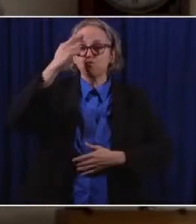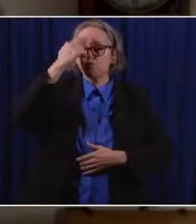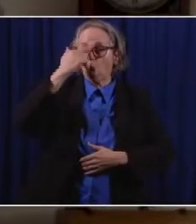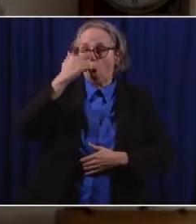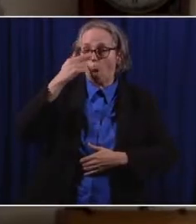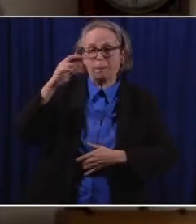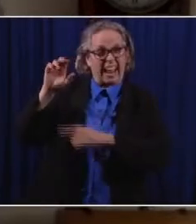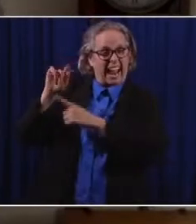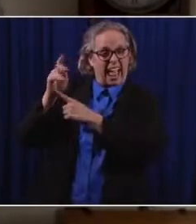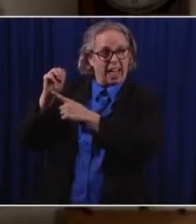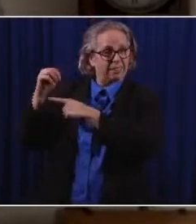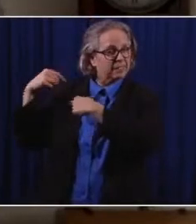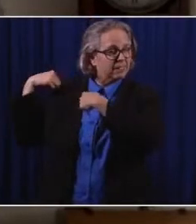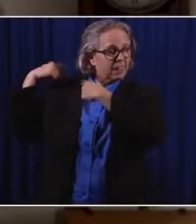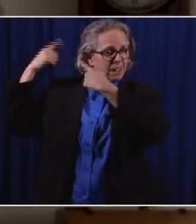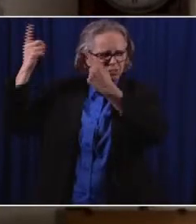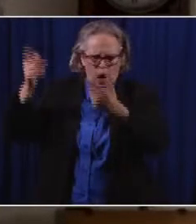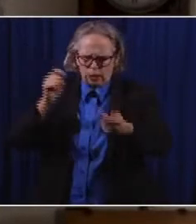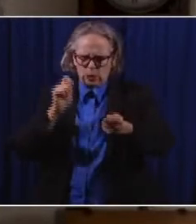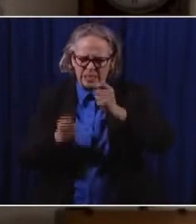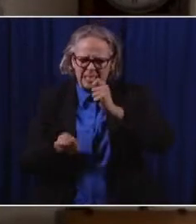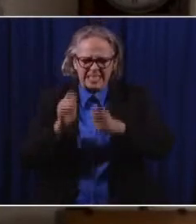work effectively.